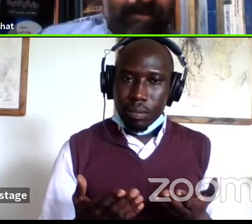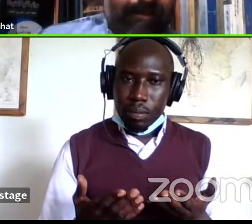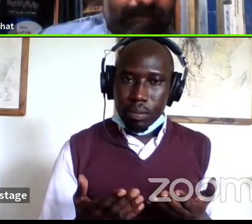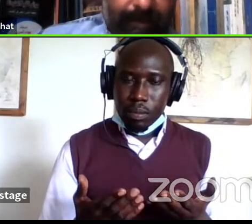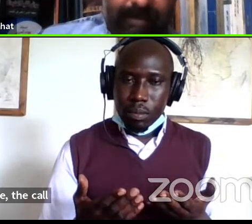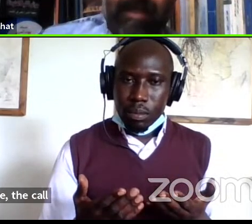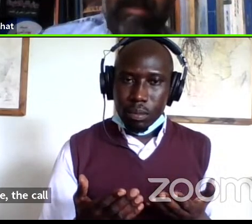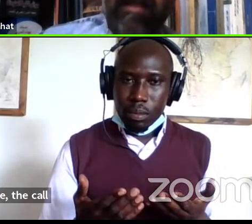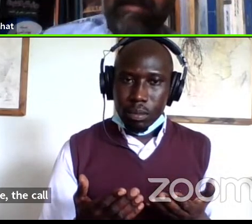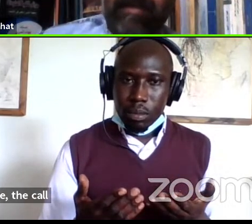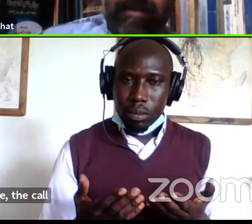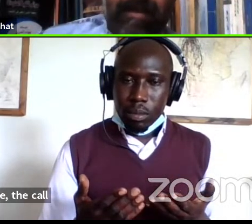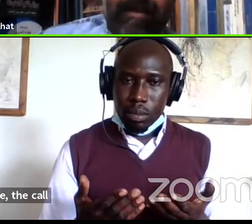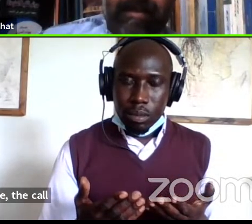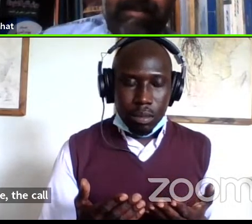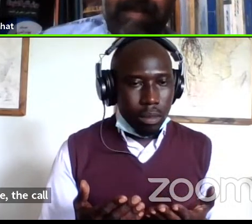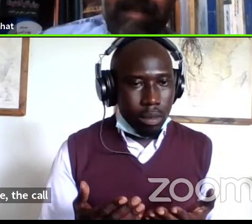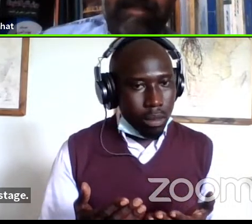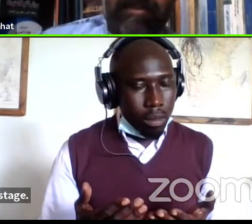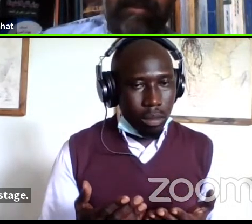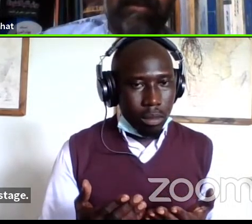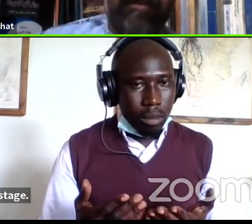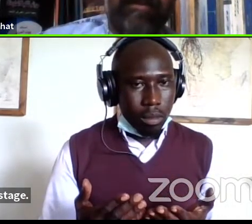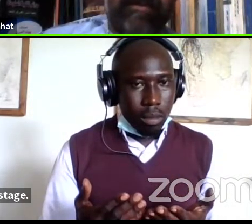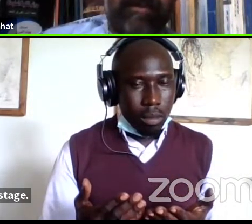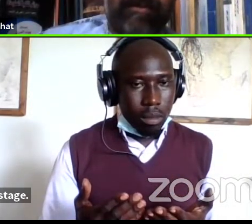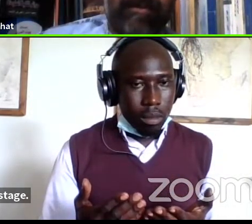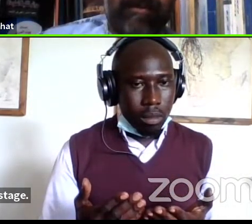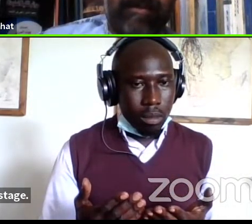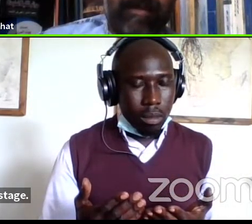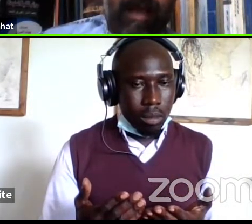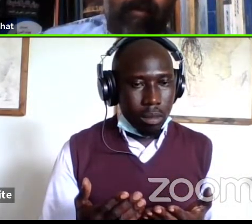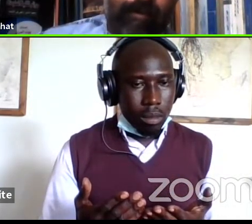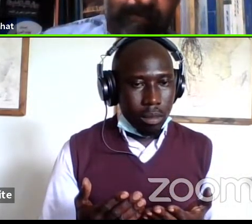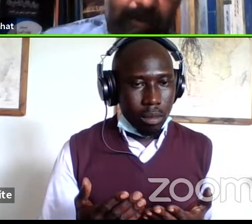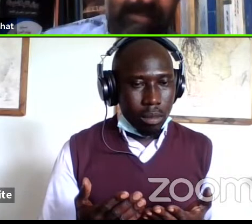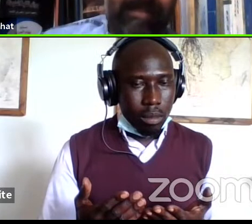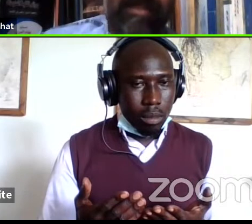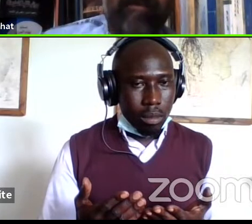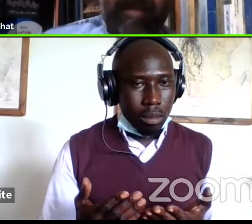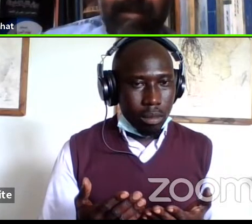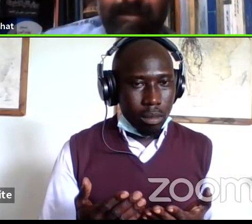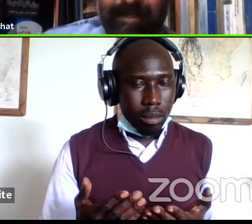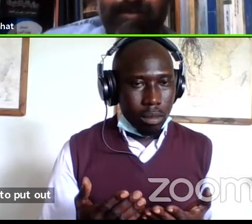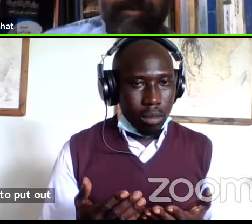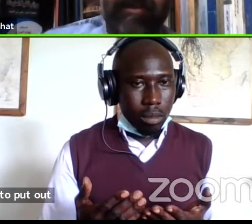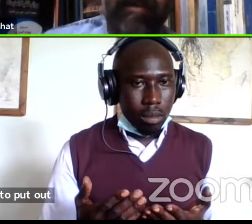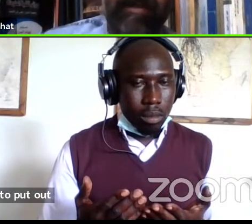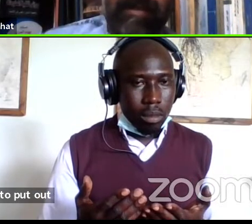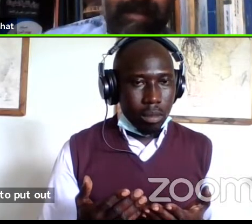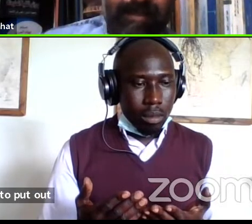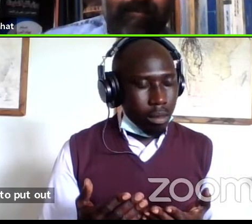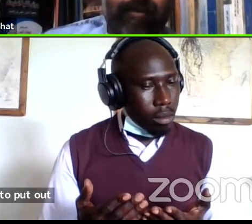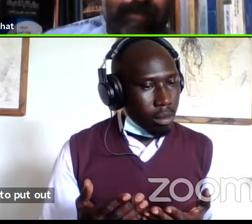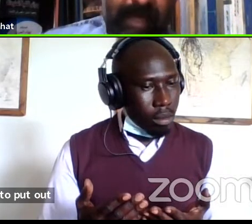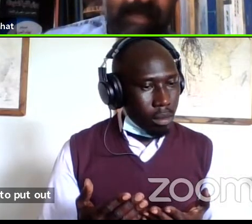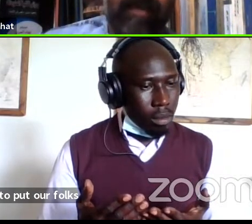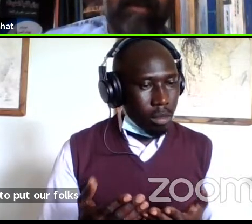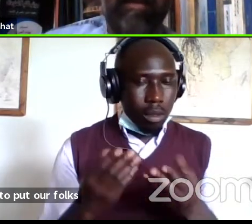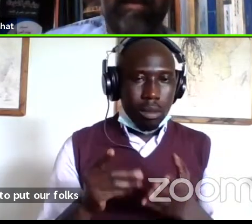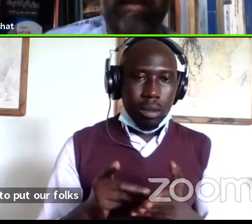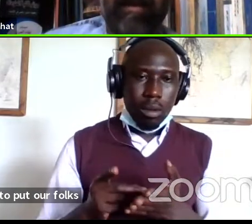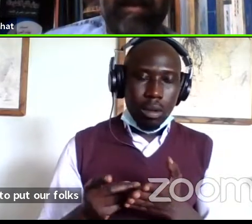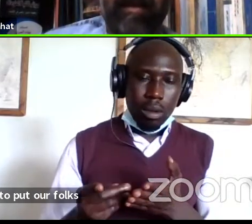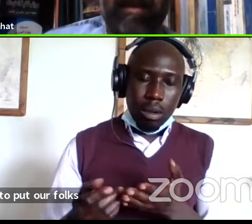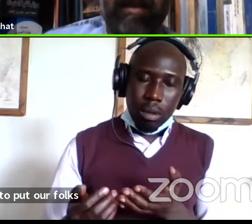The court, of course, has decided to force the Mubarak regime to compensate or pay